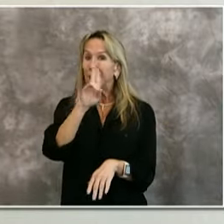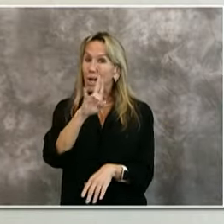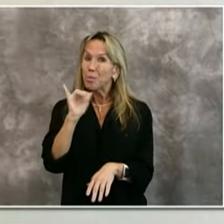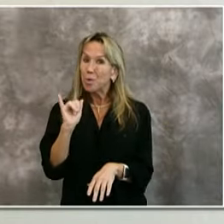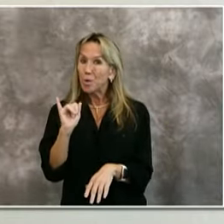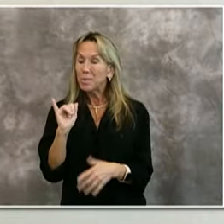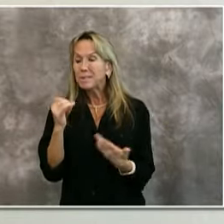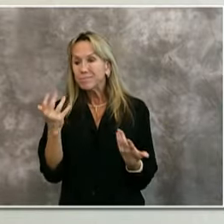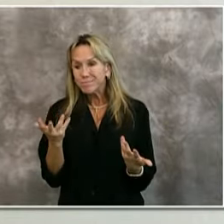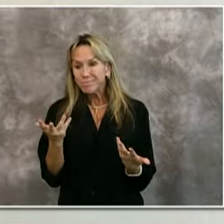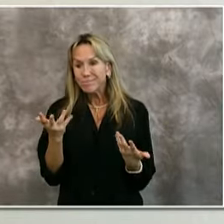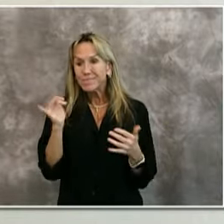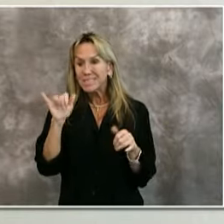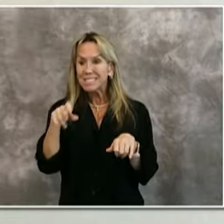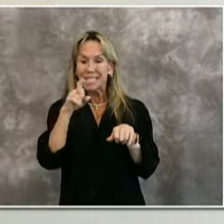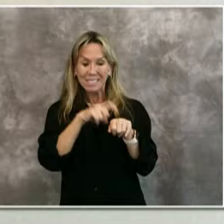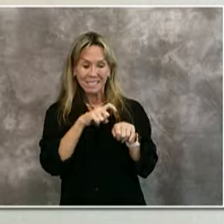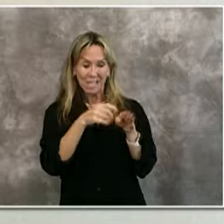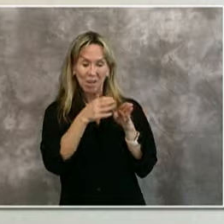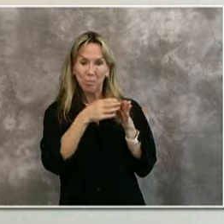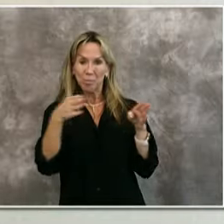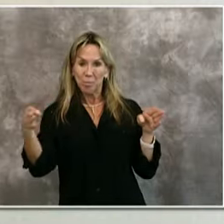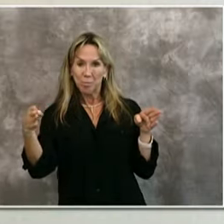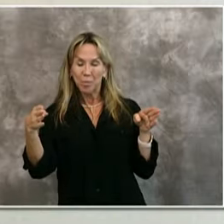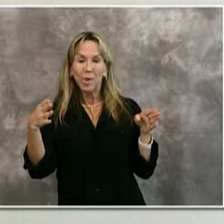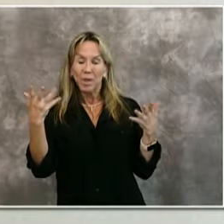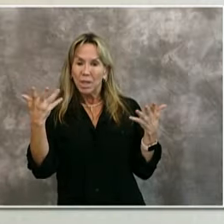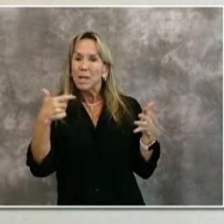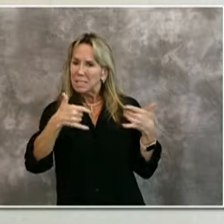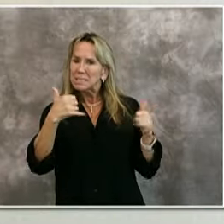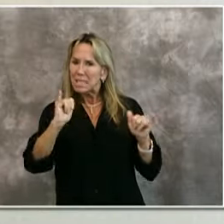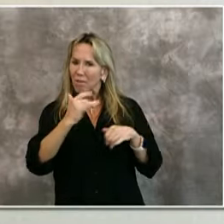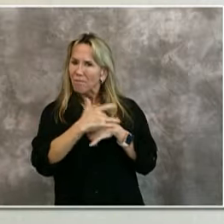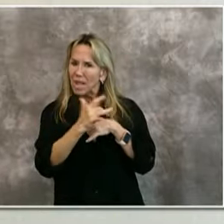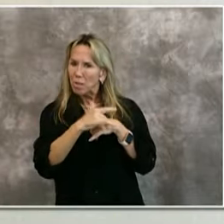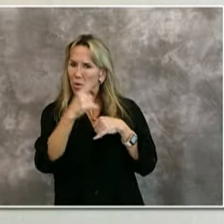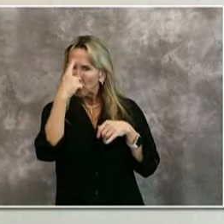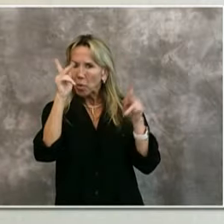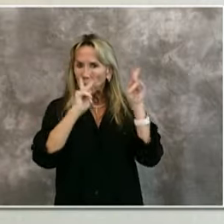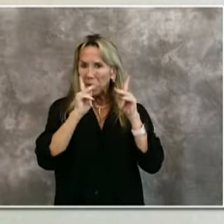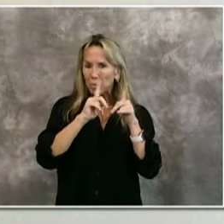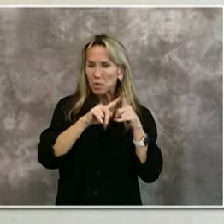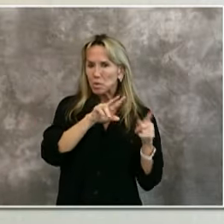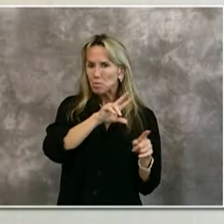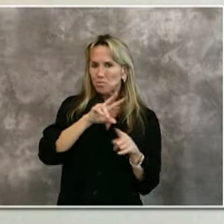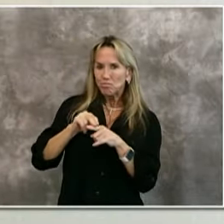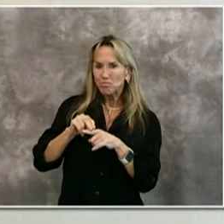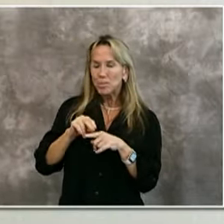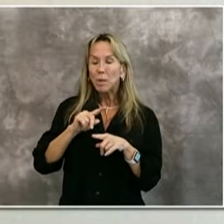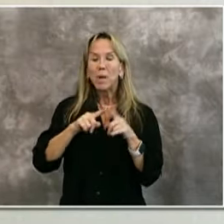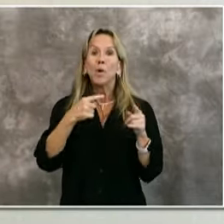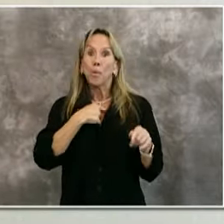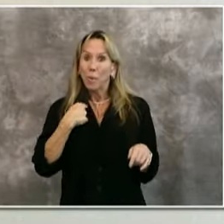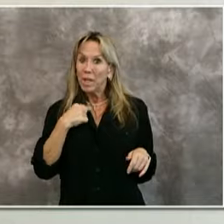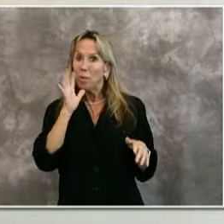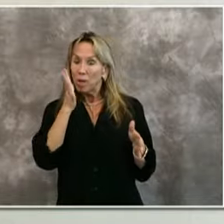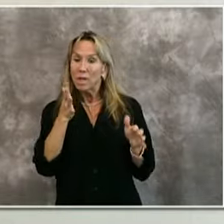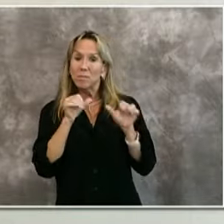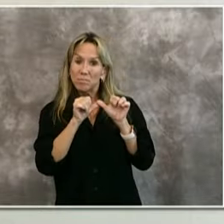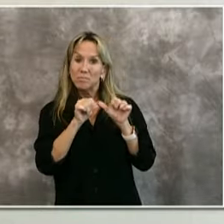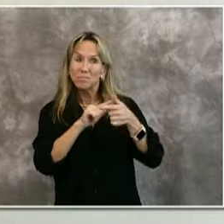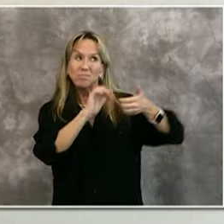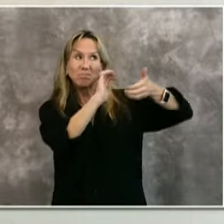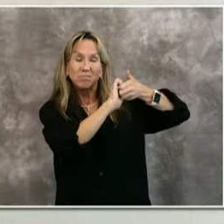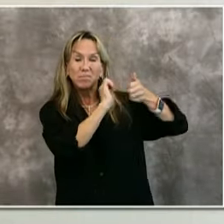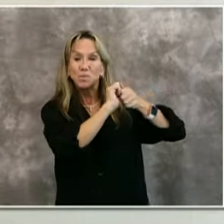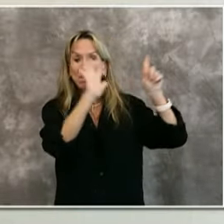is not on a timeline. That will continue to be available to folks, but we will continue to work with the federal government. And our hope